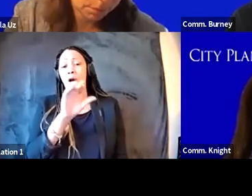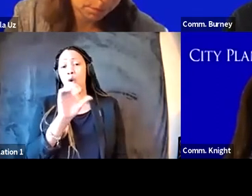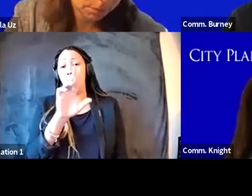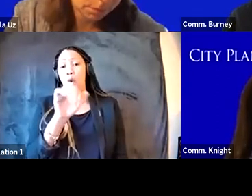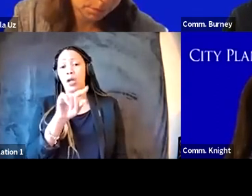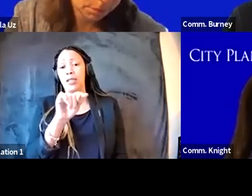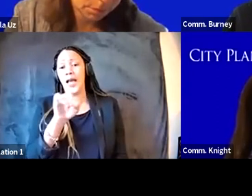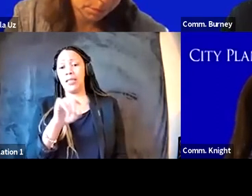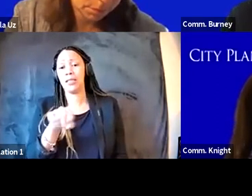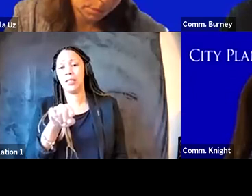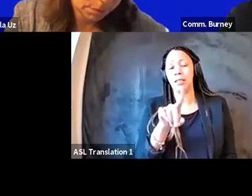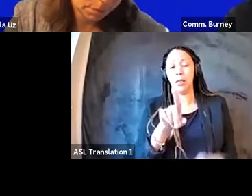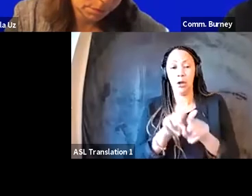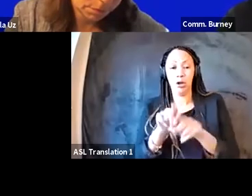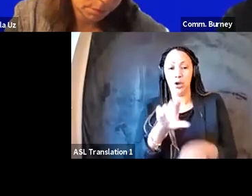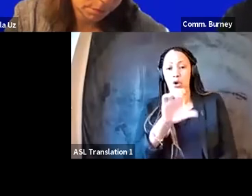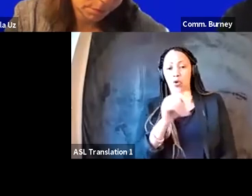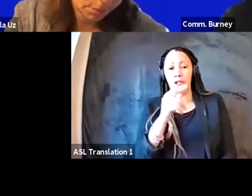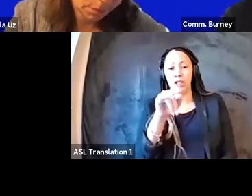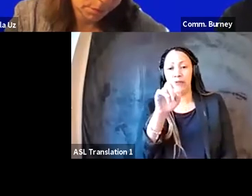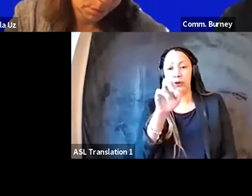will be followed by Christopher